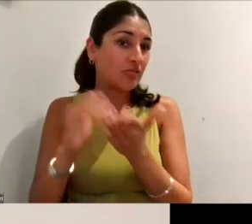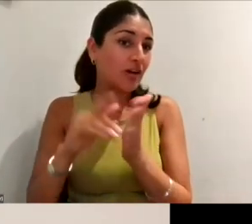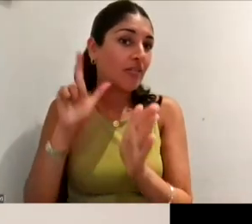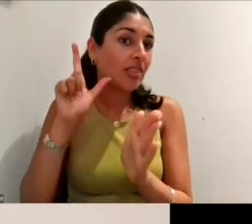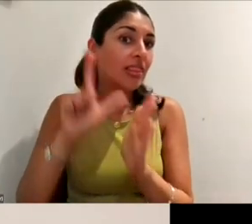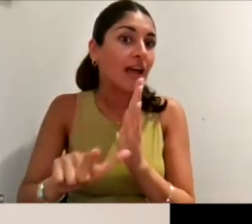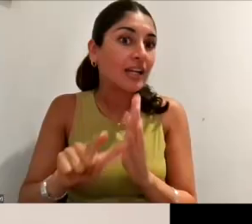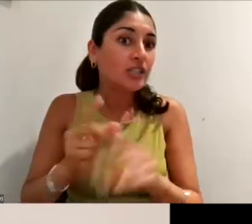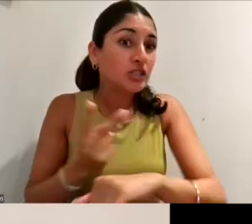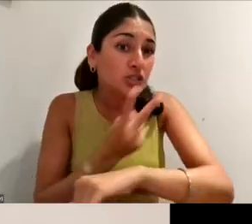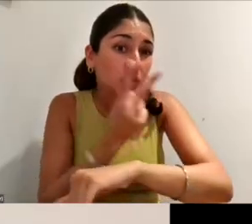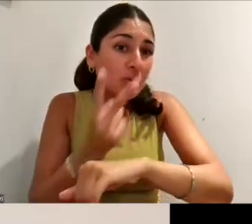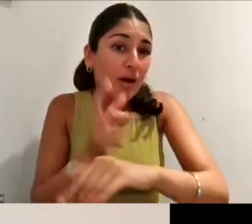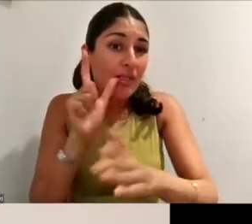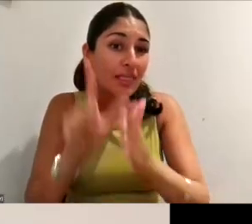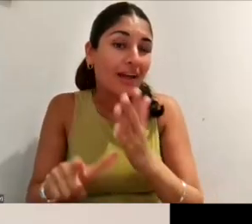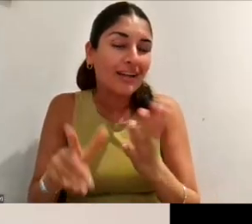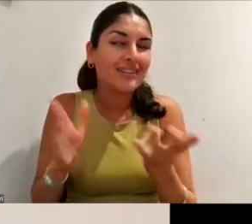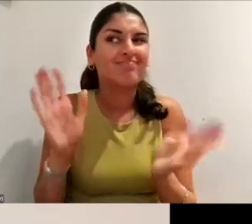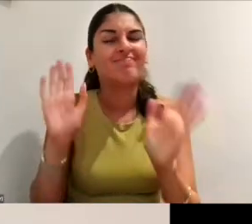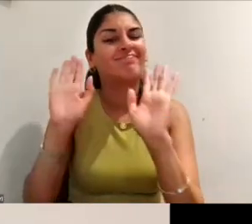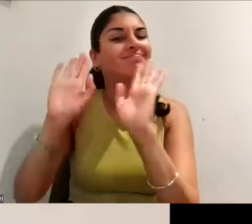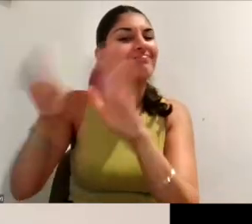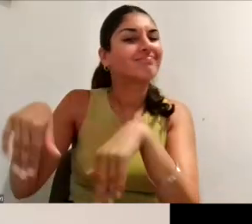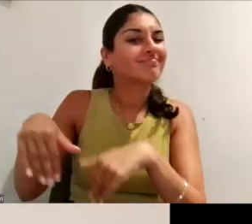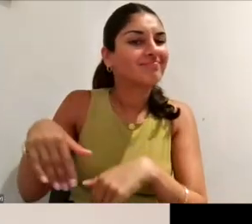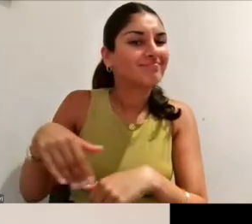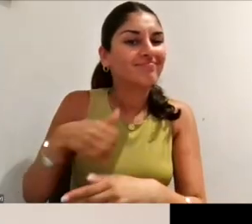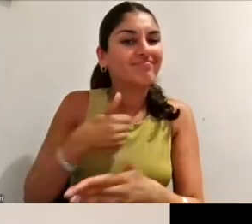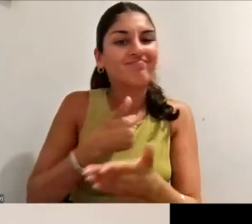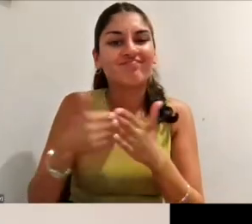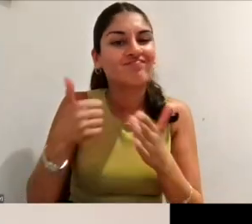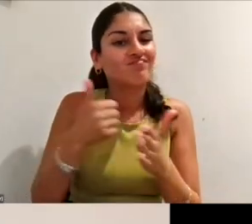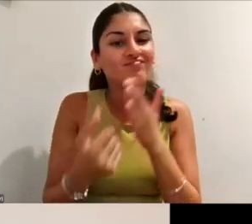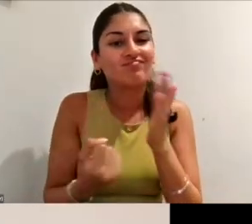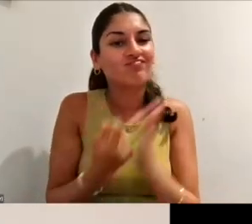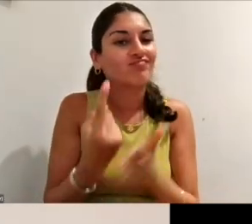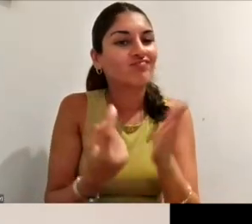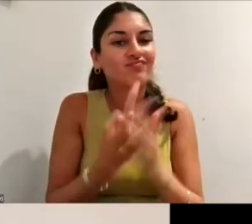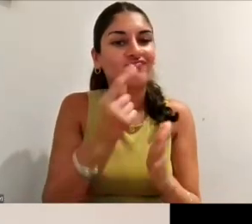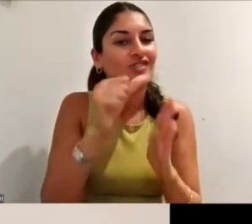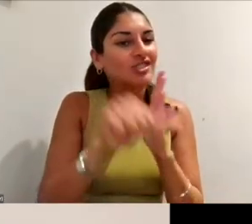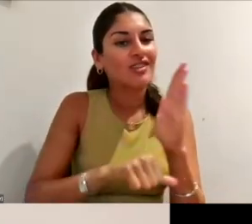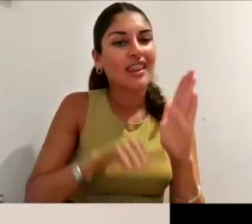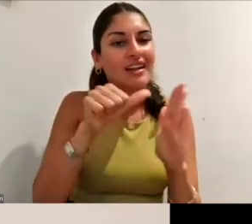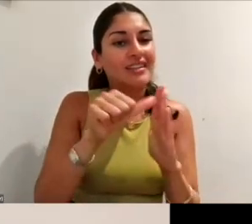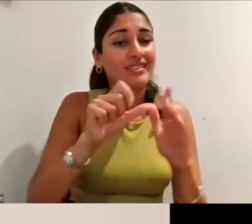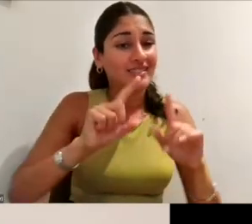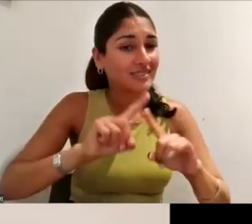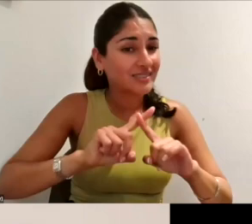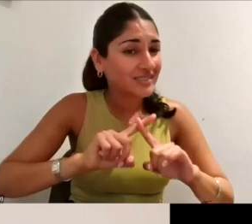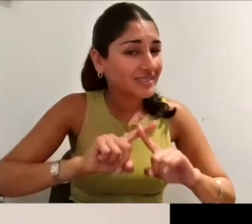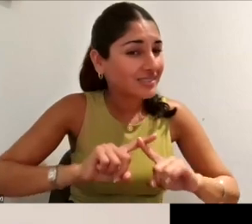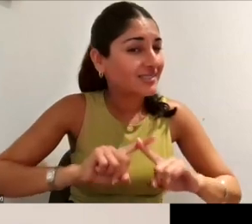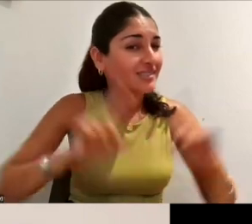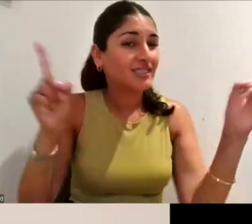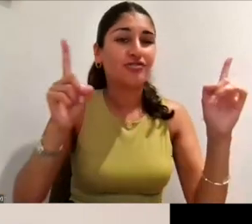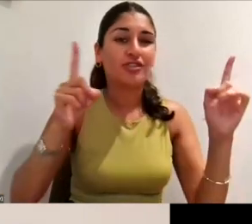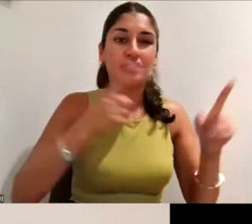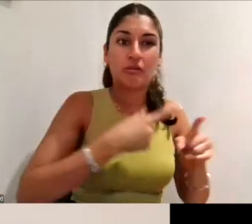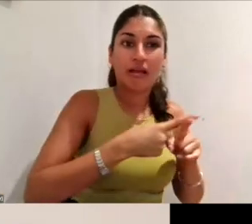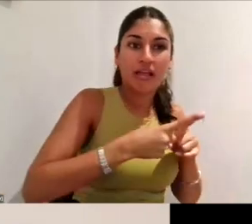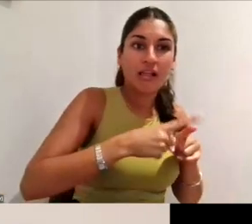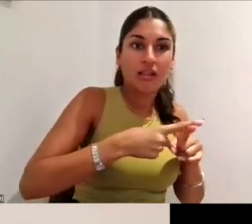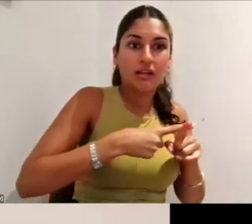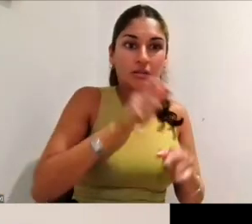would. That classic Sri Lankan island time. Not like the UK, which runs on huffing and